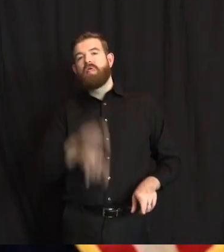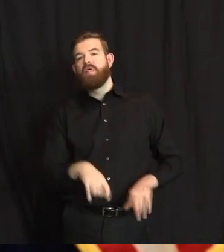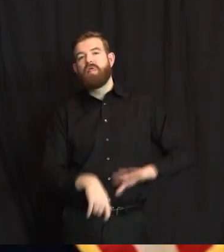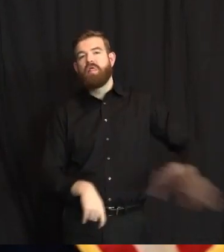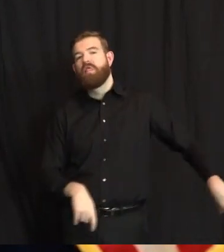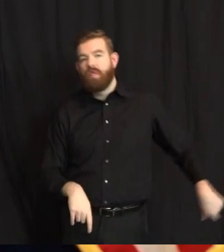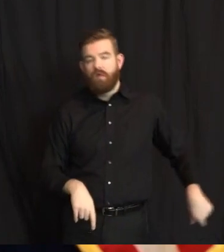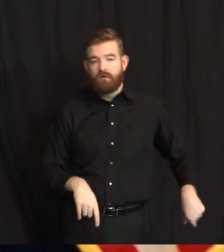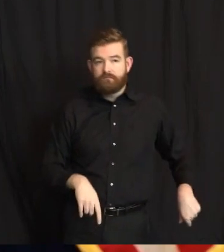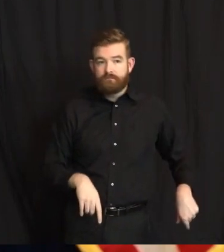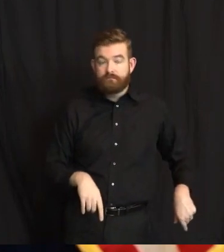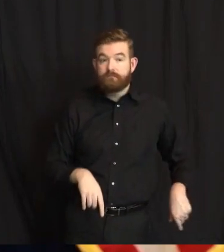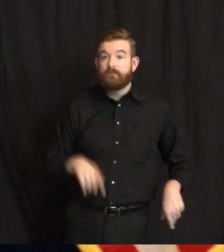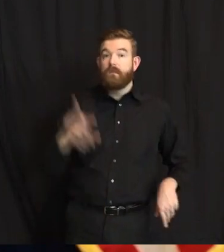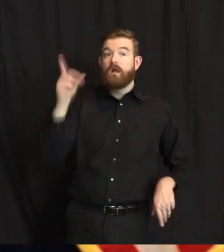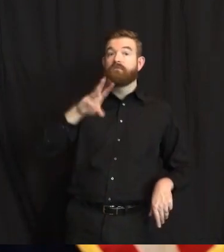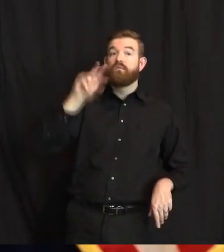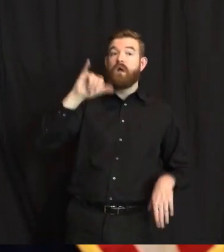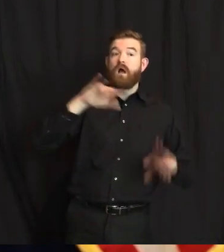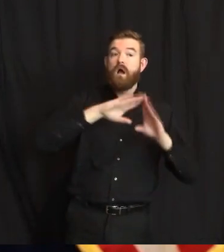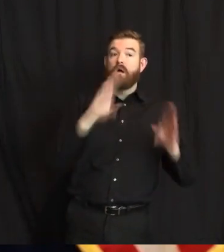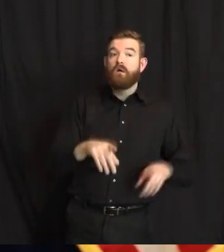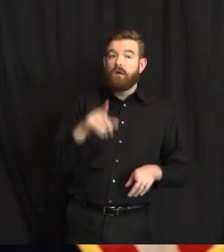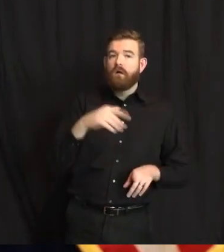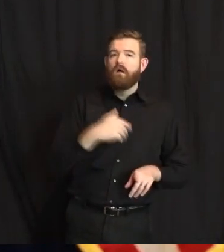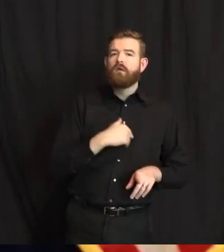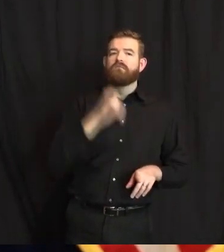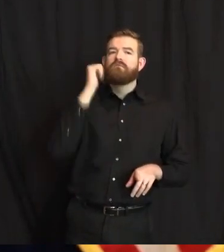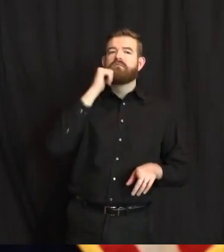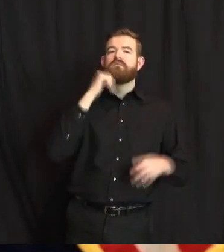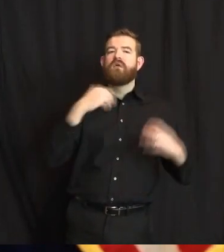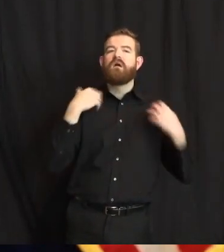there are daily health logs, that they're no longer even being